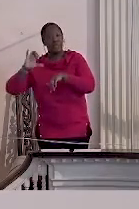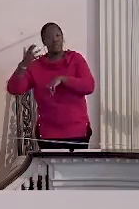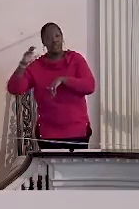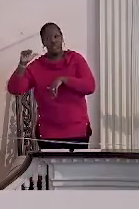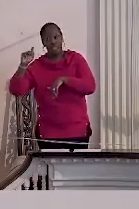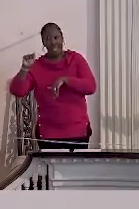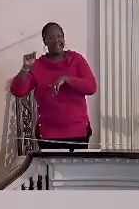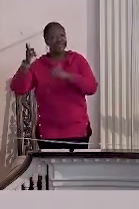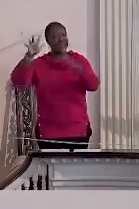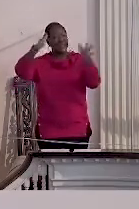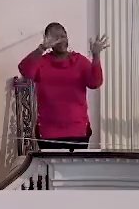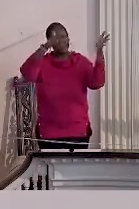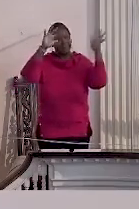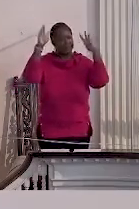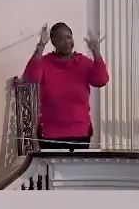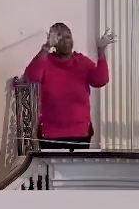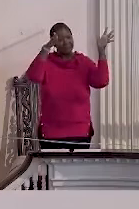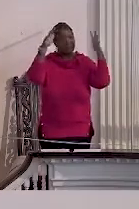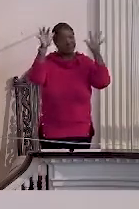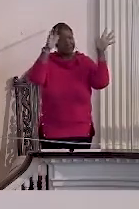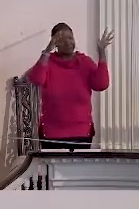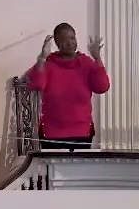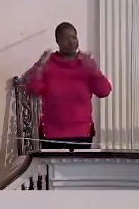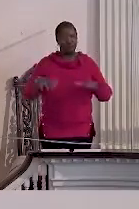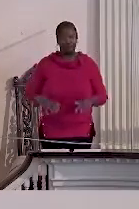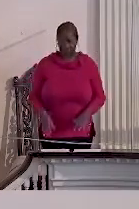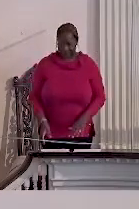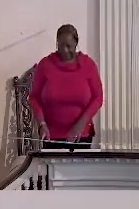you a warm welcome.